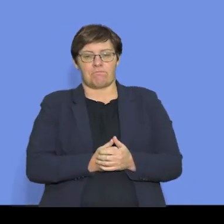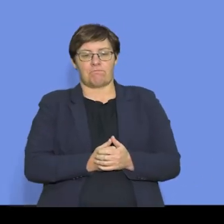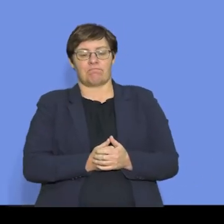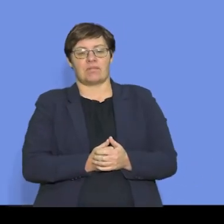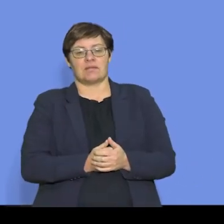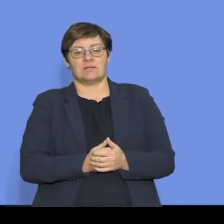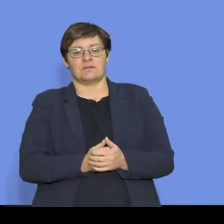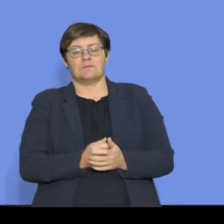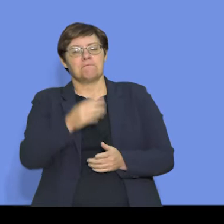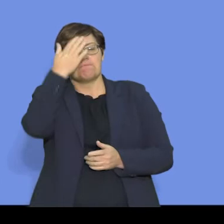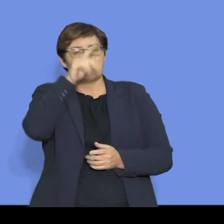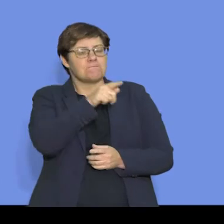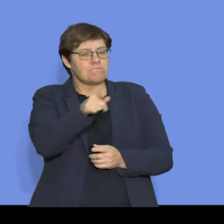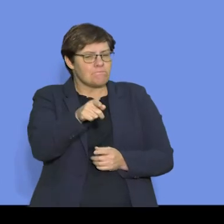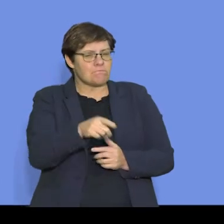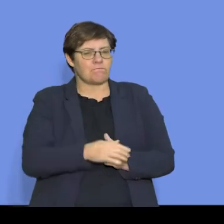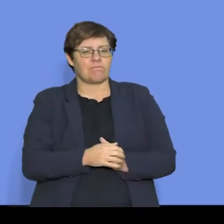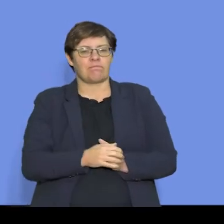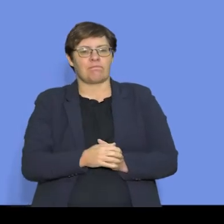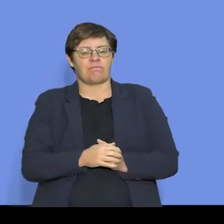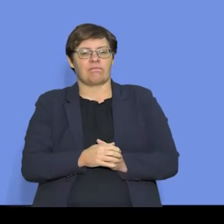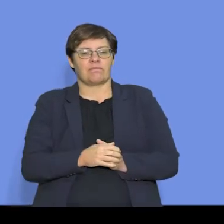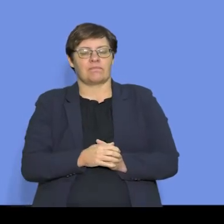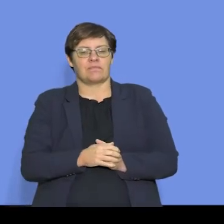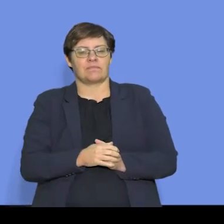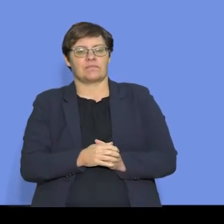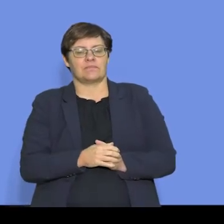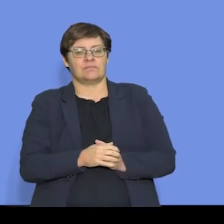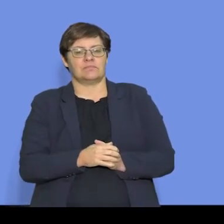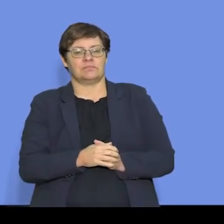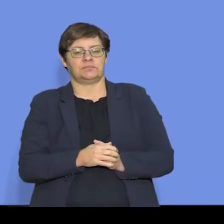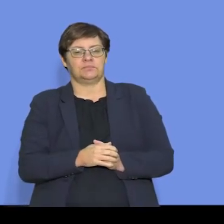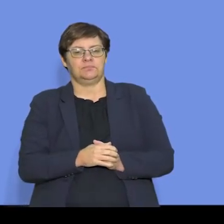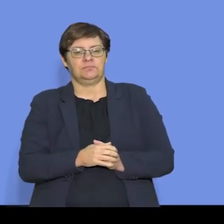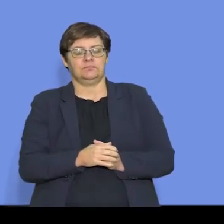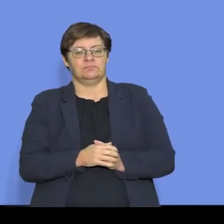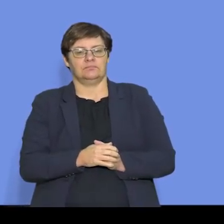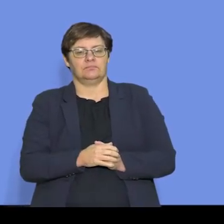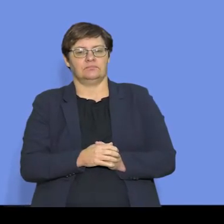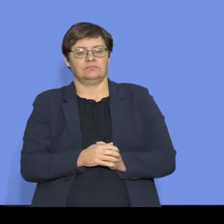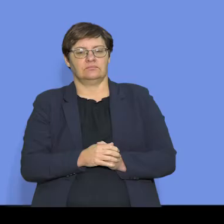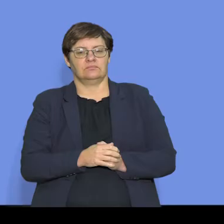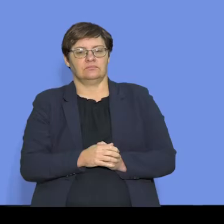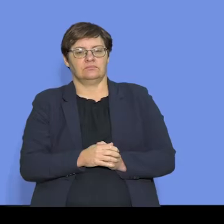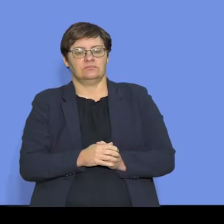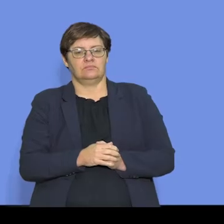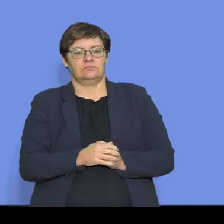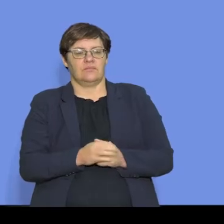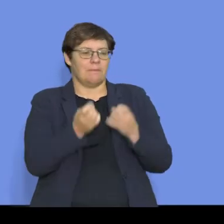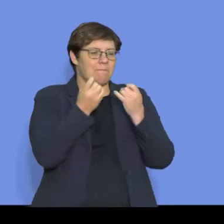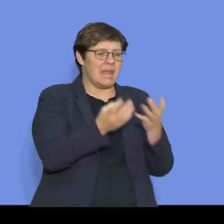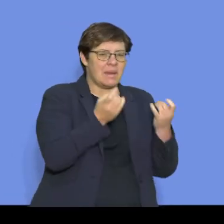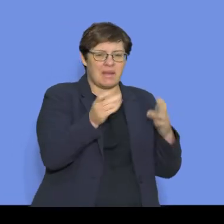Then, you're also familiar with this. It has a look at how many